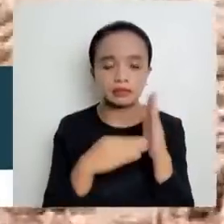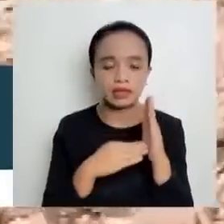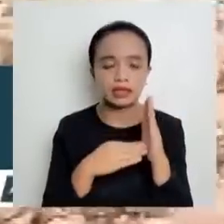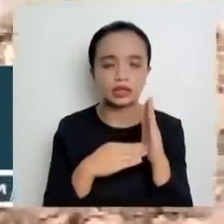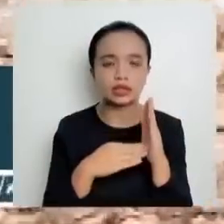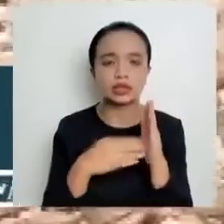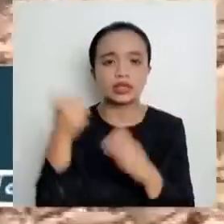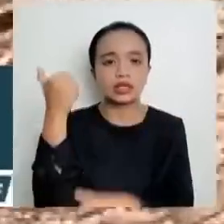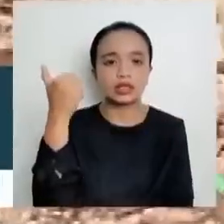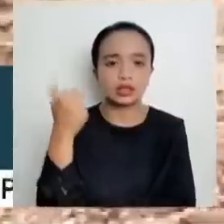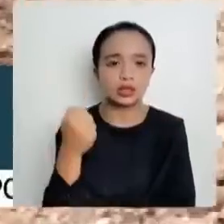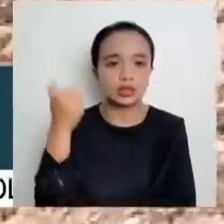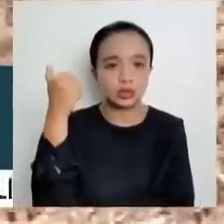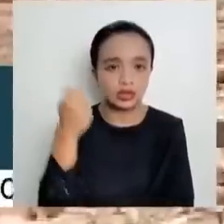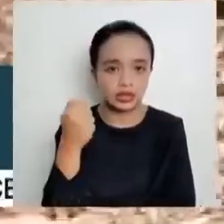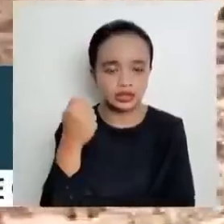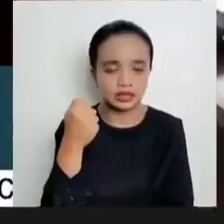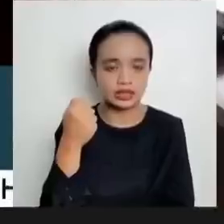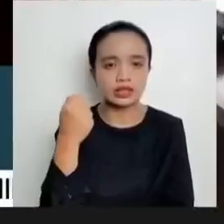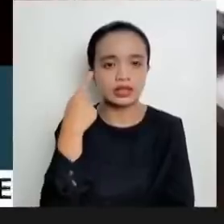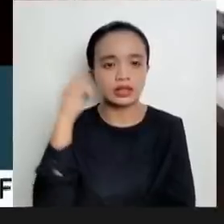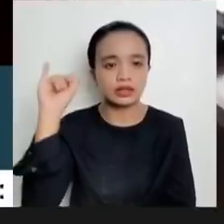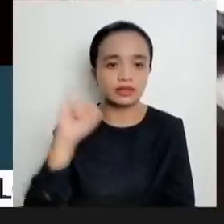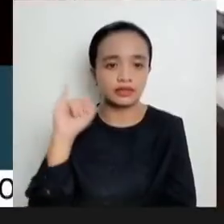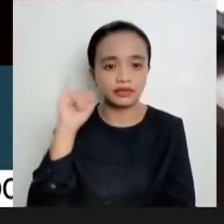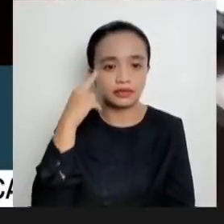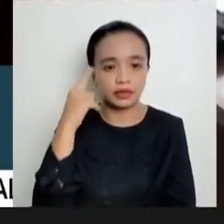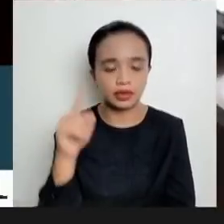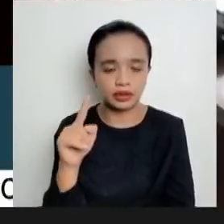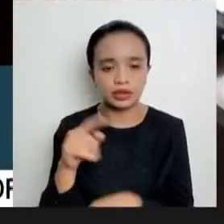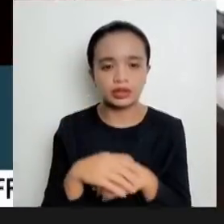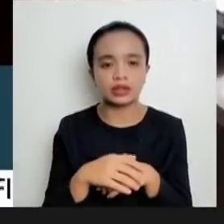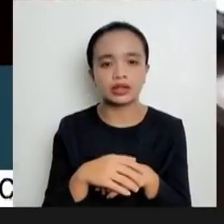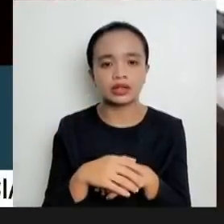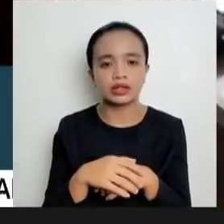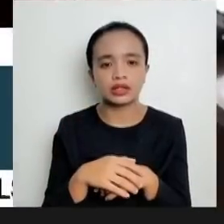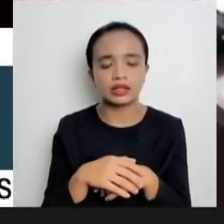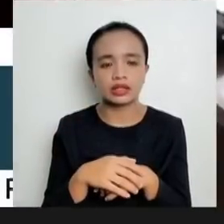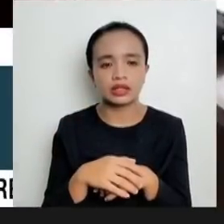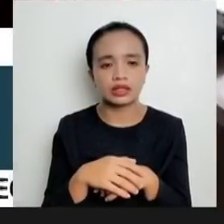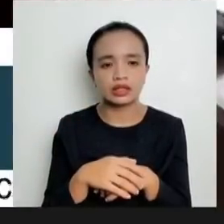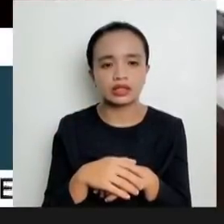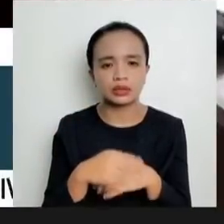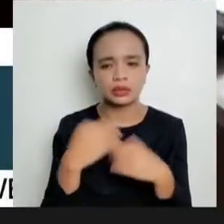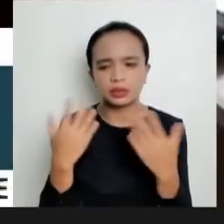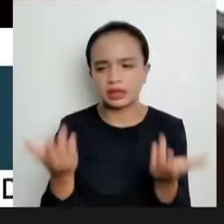oil pollution protection and indemnity. How much premium did you pay? Around